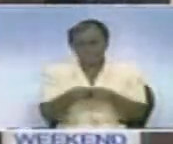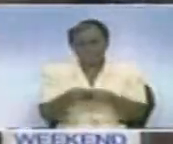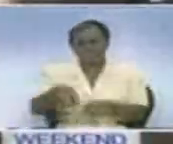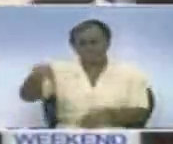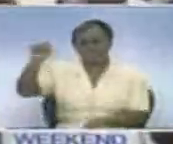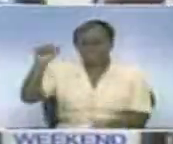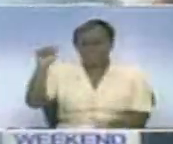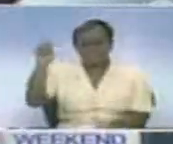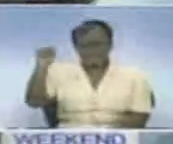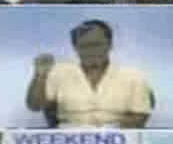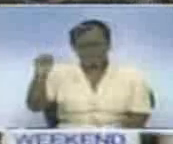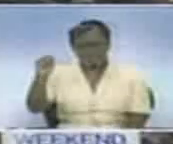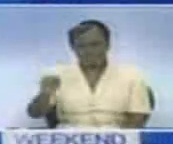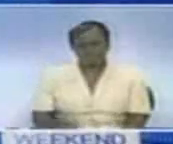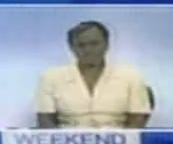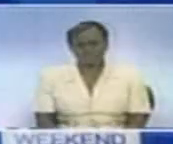Samugina, KTN.